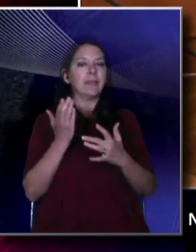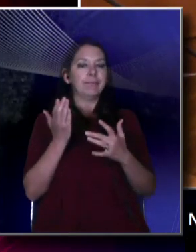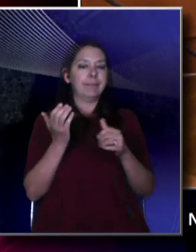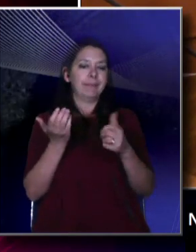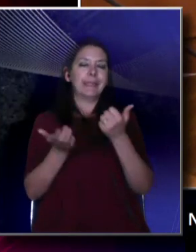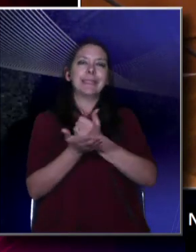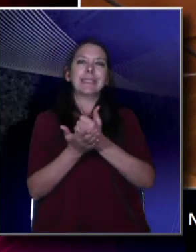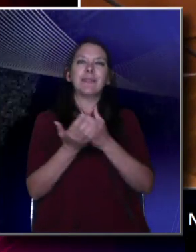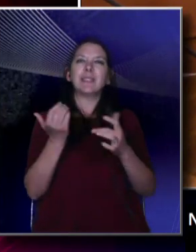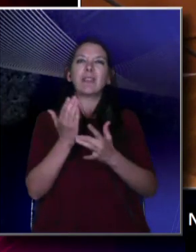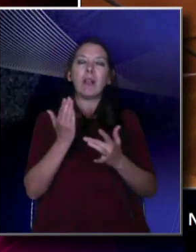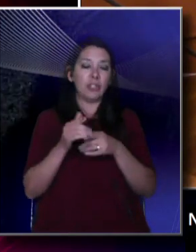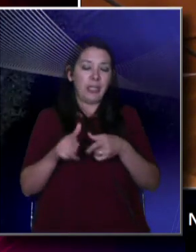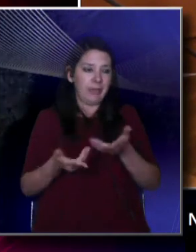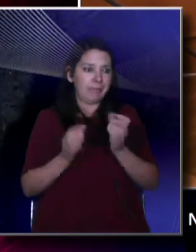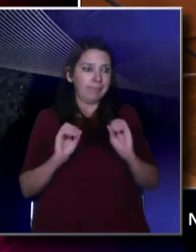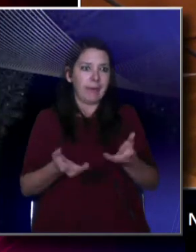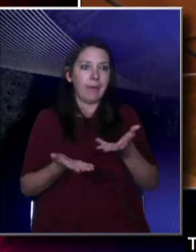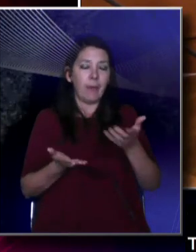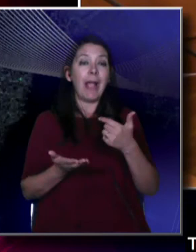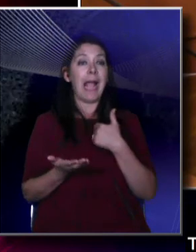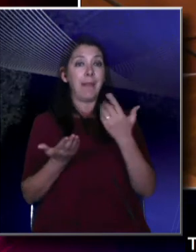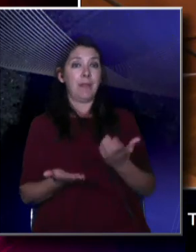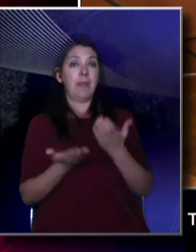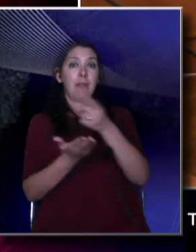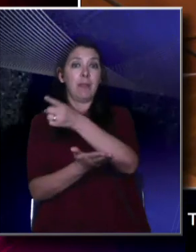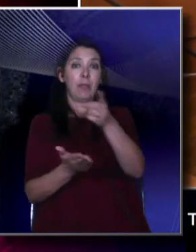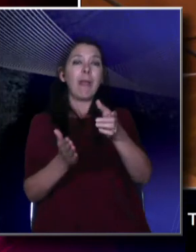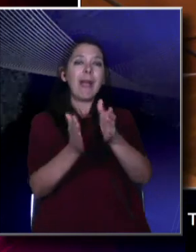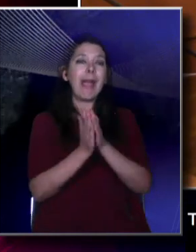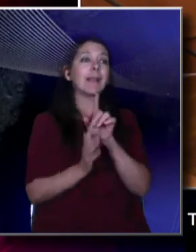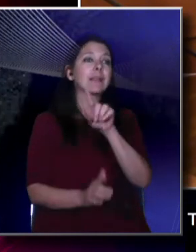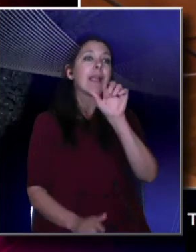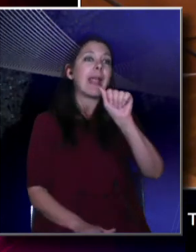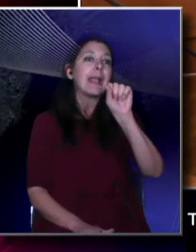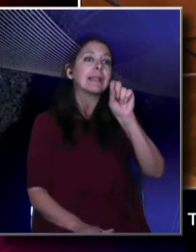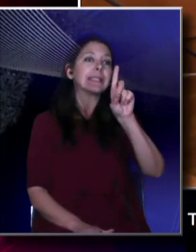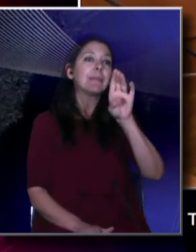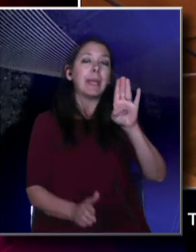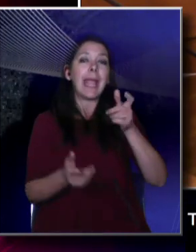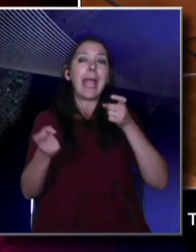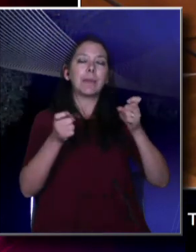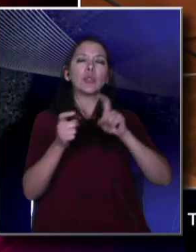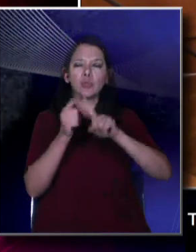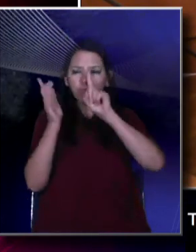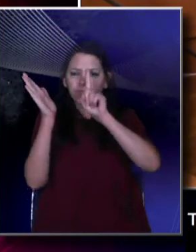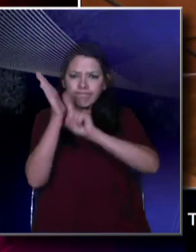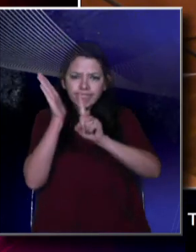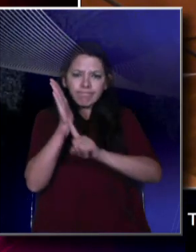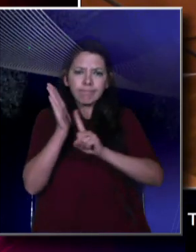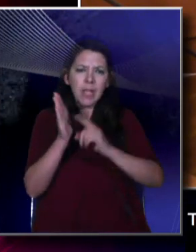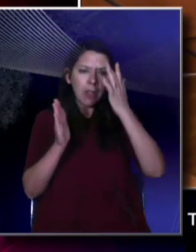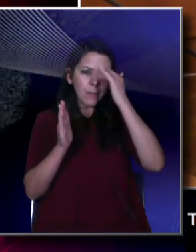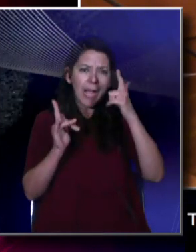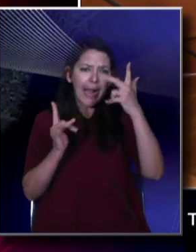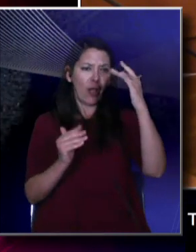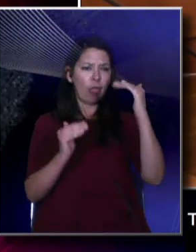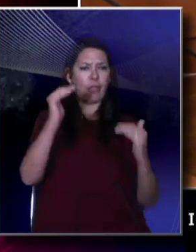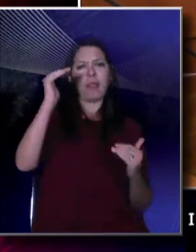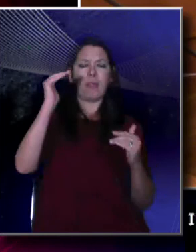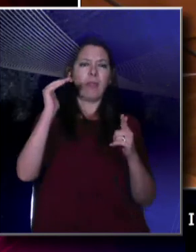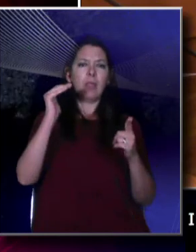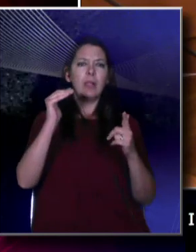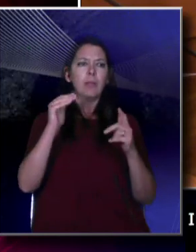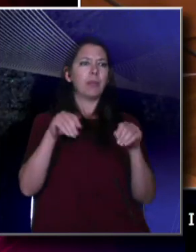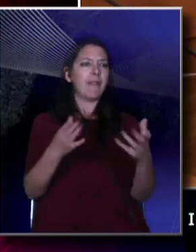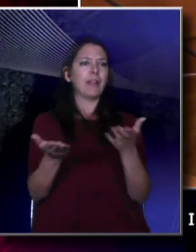Tonight I am specifically requesting that this board of directors ask ASDB administration to investigate this lack of equity specific to the availability